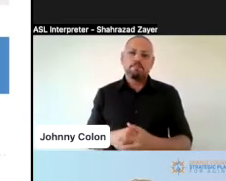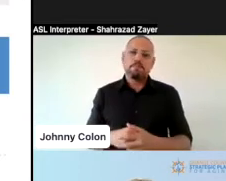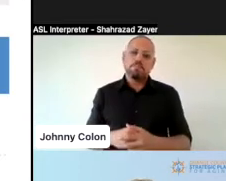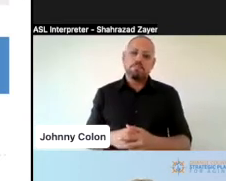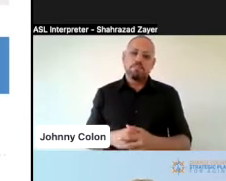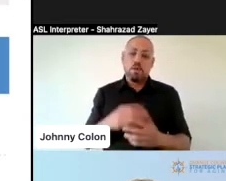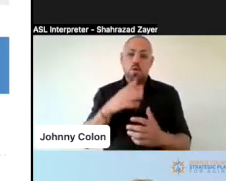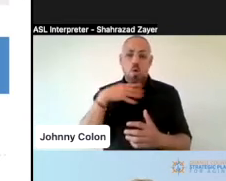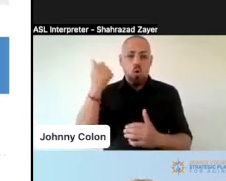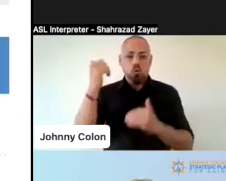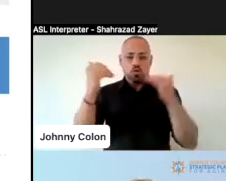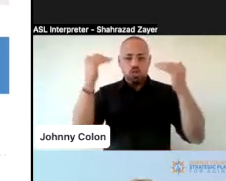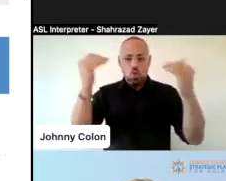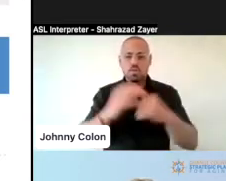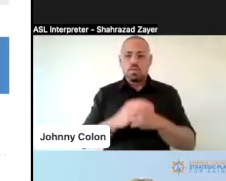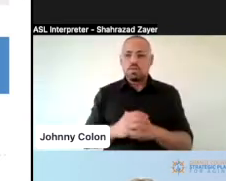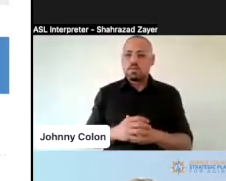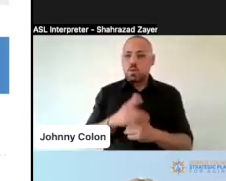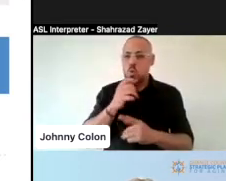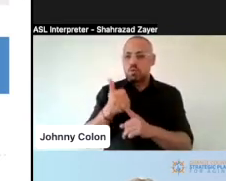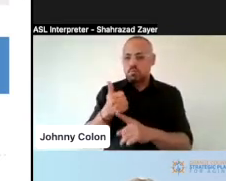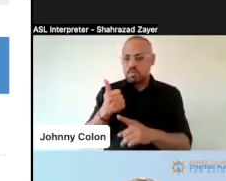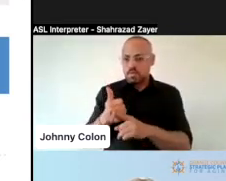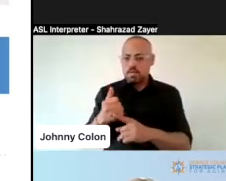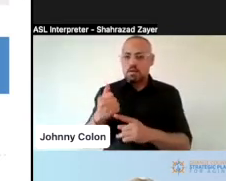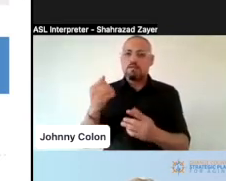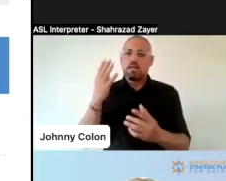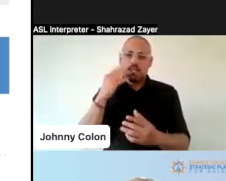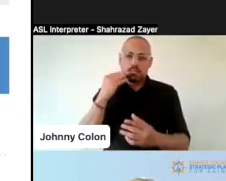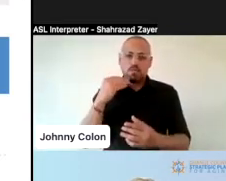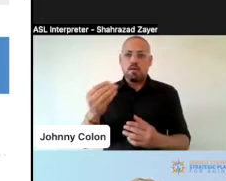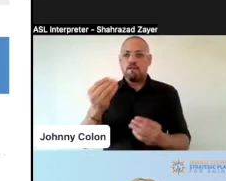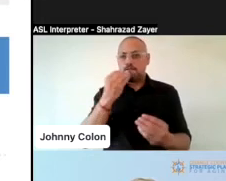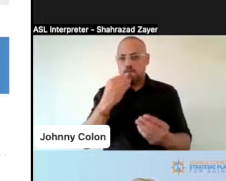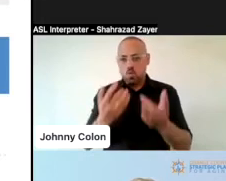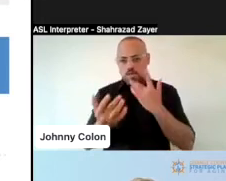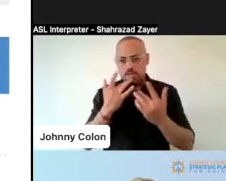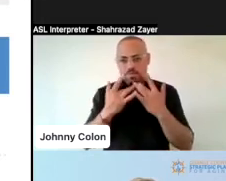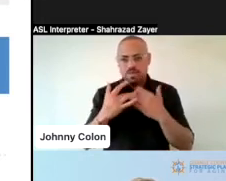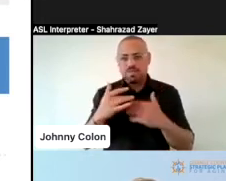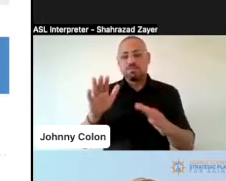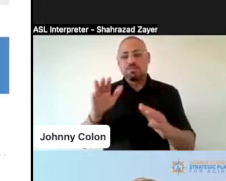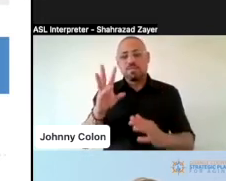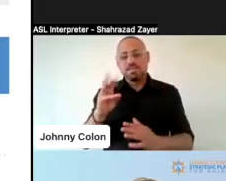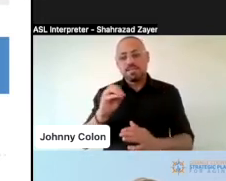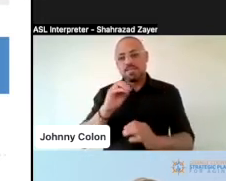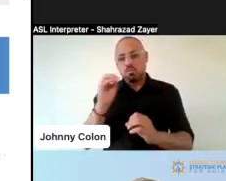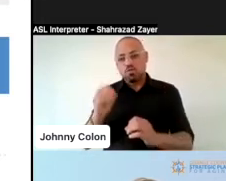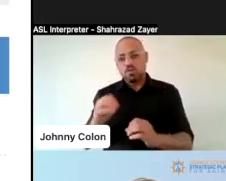older adults who are experiencing food insecurity are 60% more likely